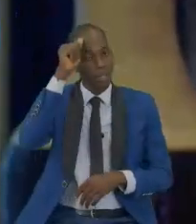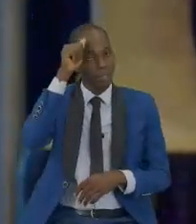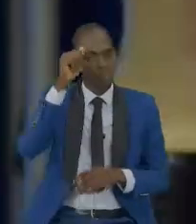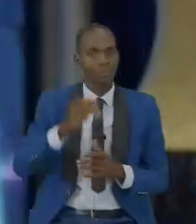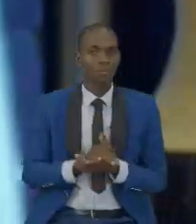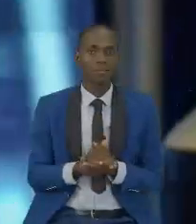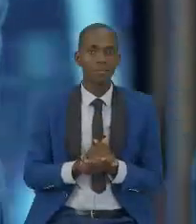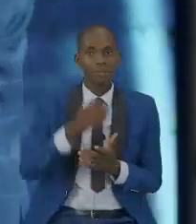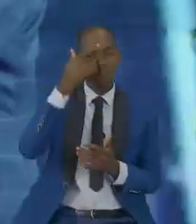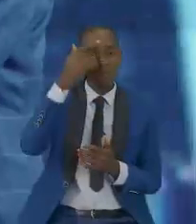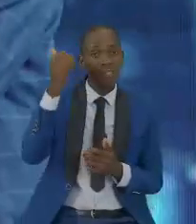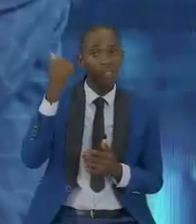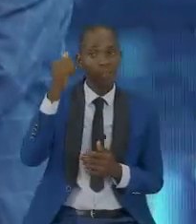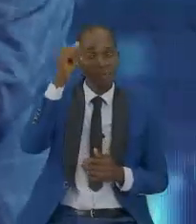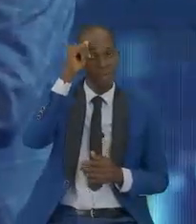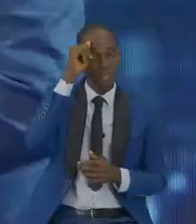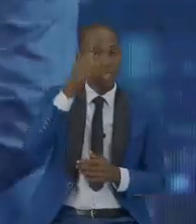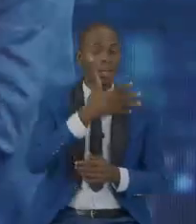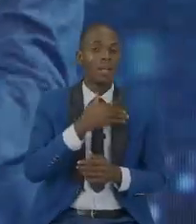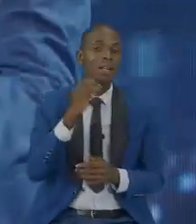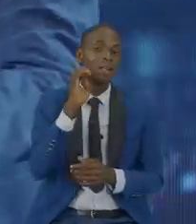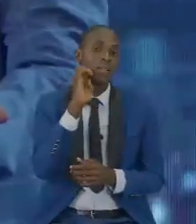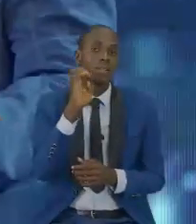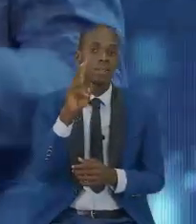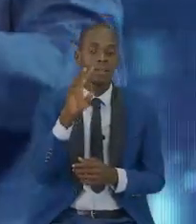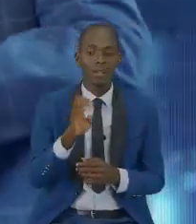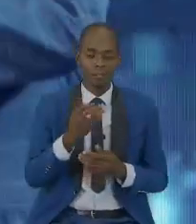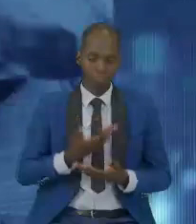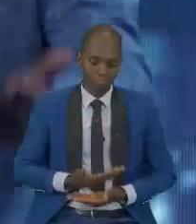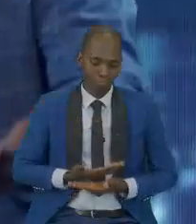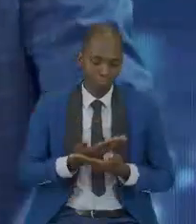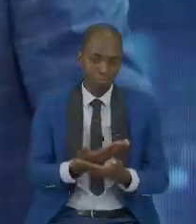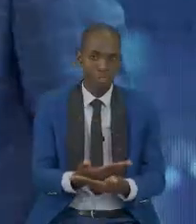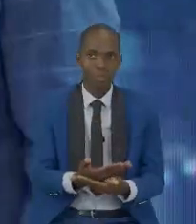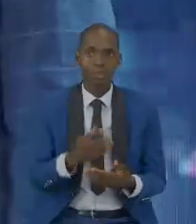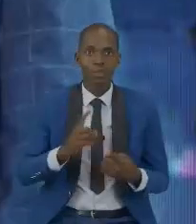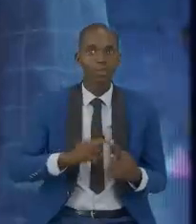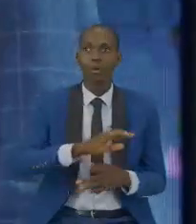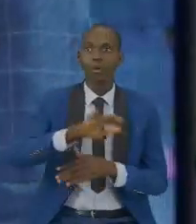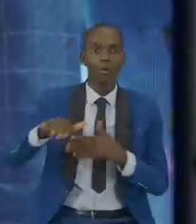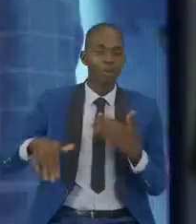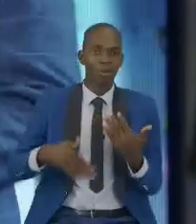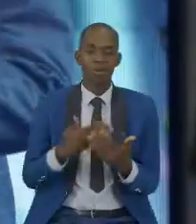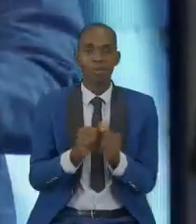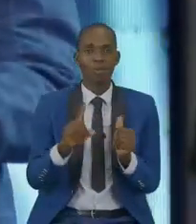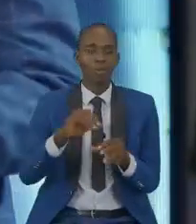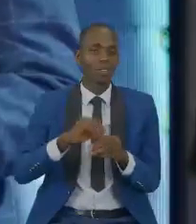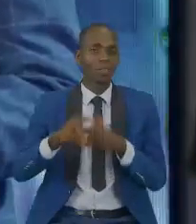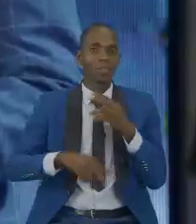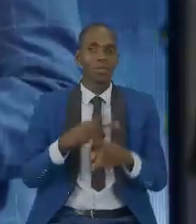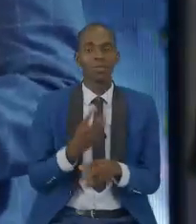Because he and Eve gave birth to the rest of the world. They